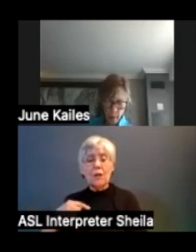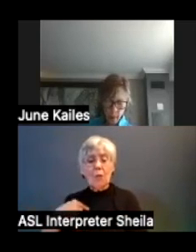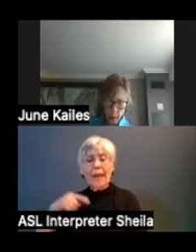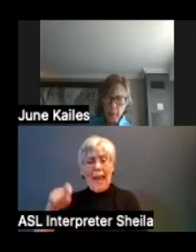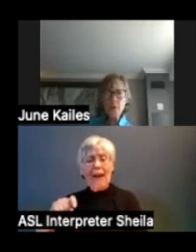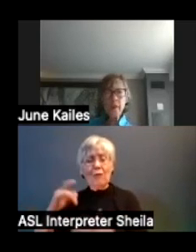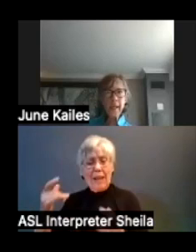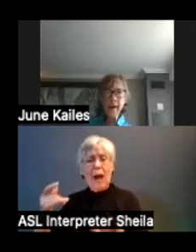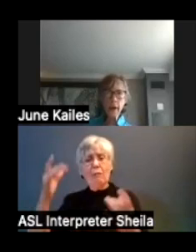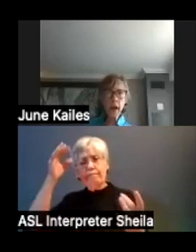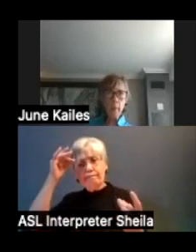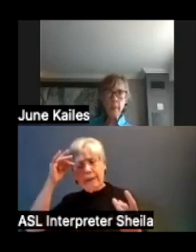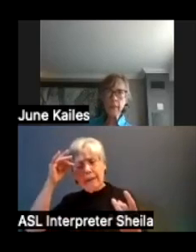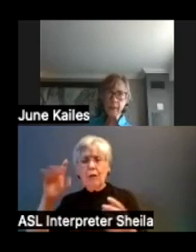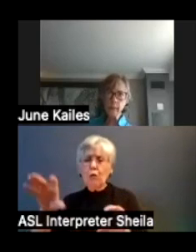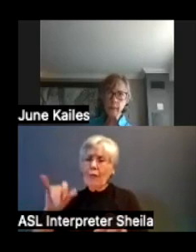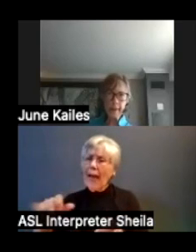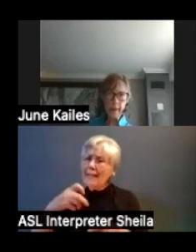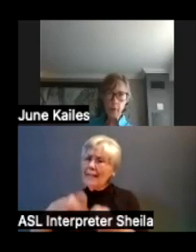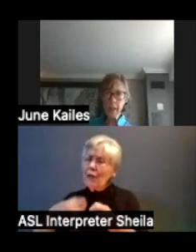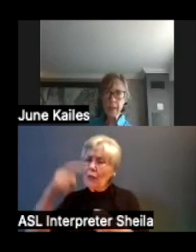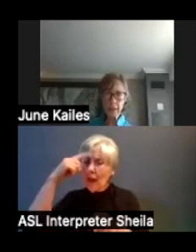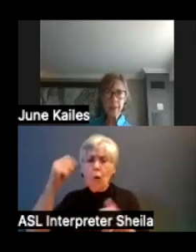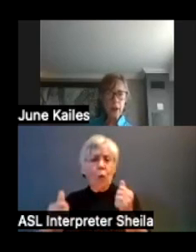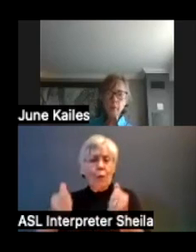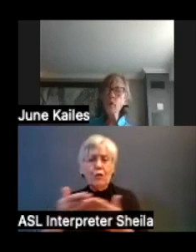about what do we need hard copies of that we carry